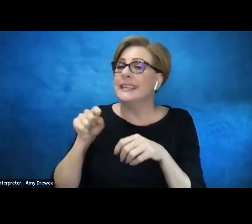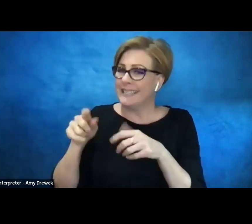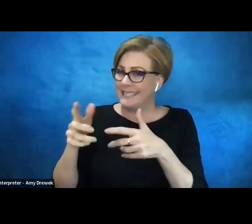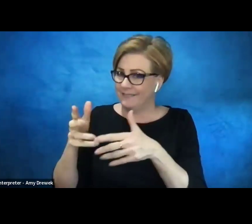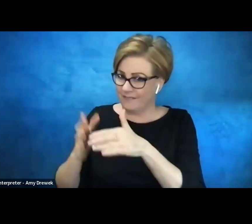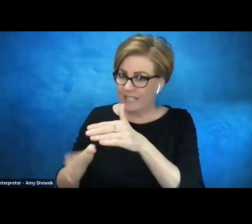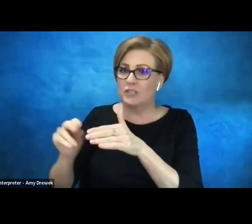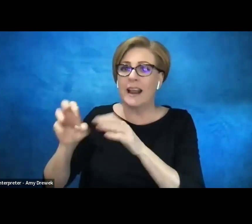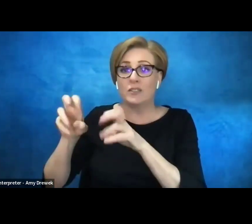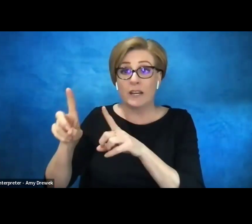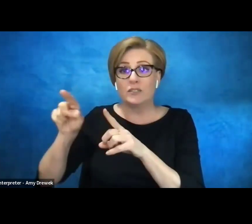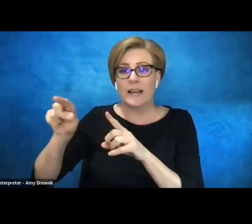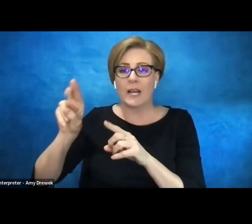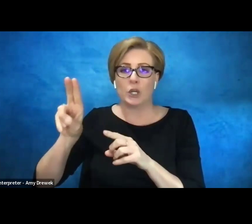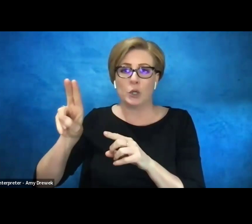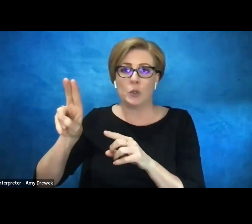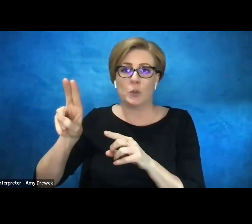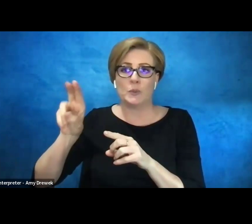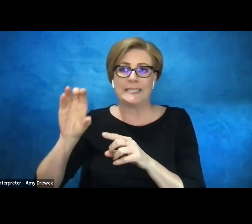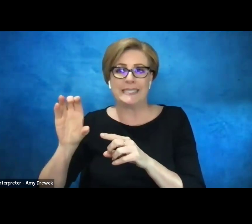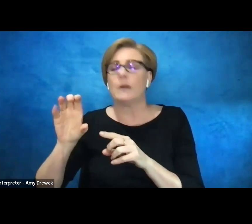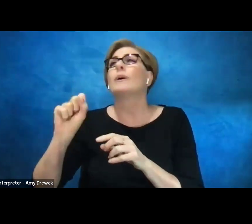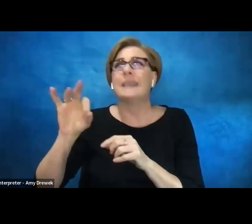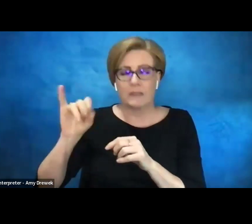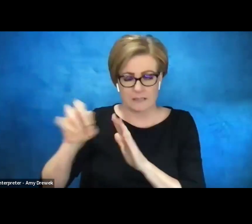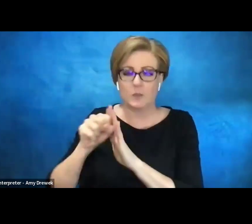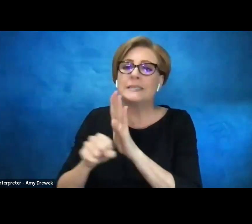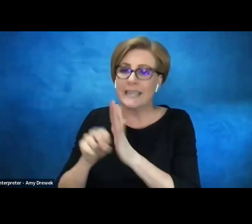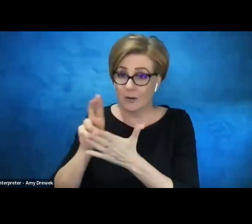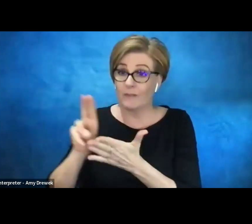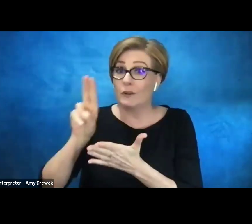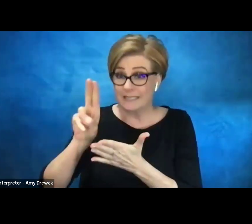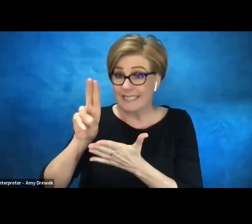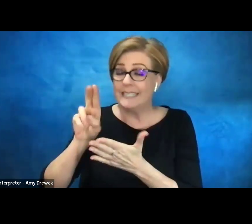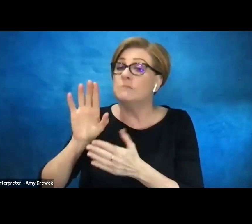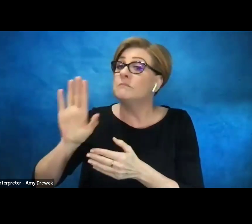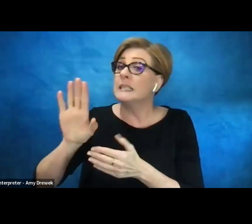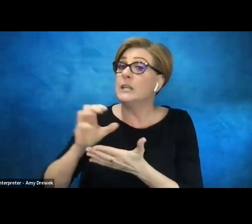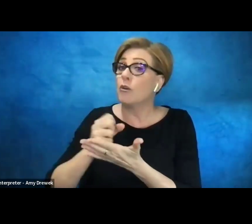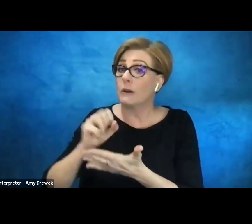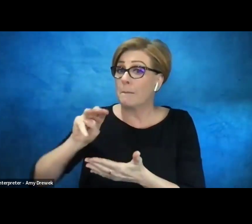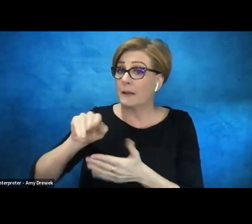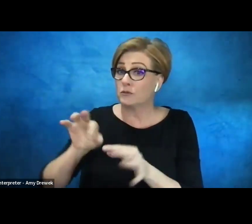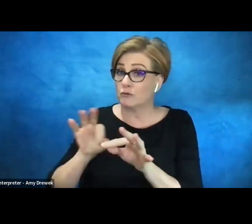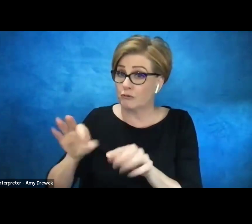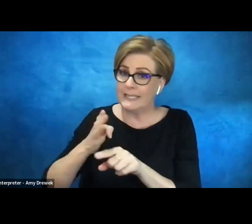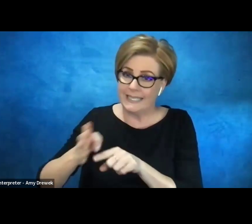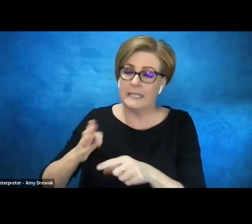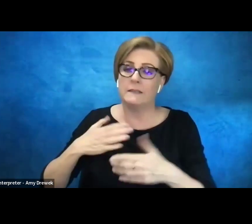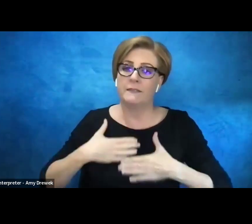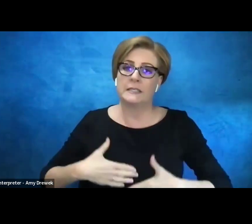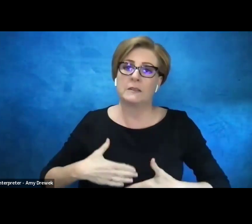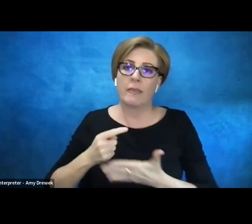Francisco and San Francisco State University, where he received a master's degree in physical therapy